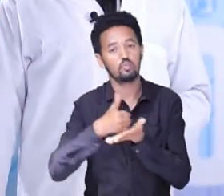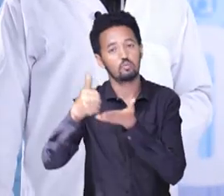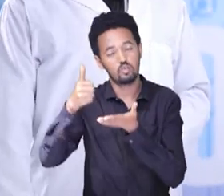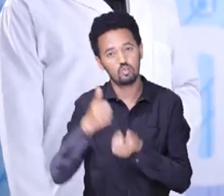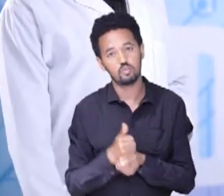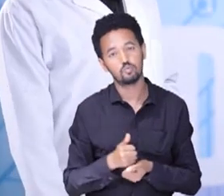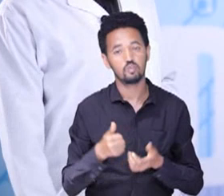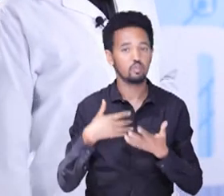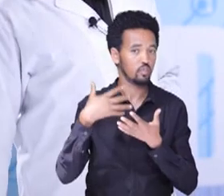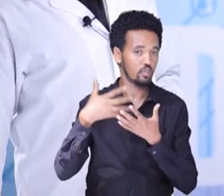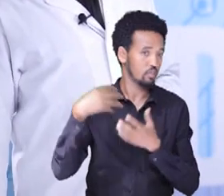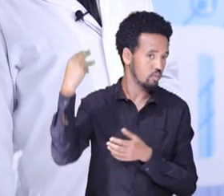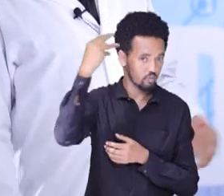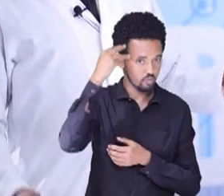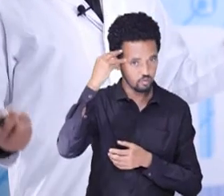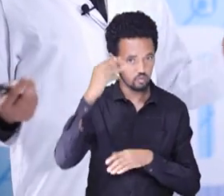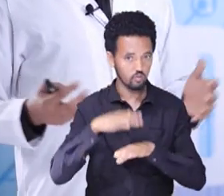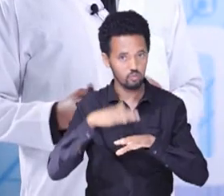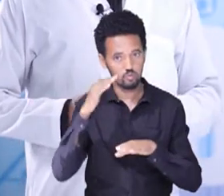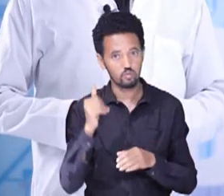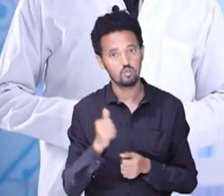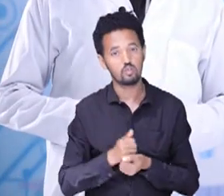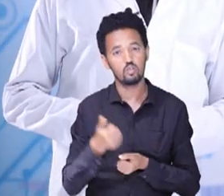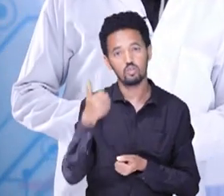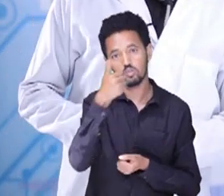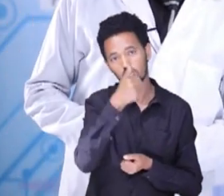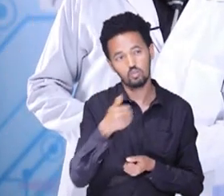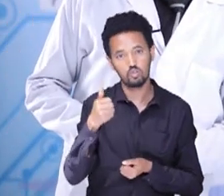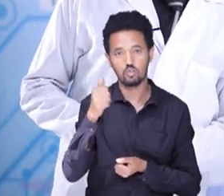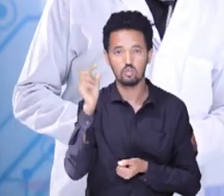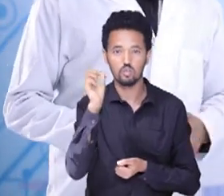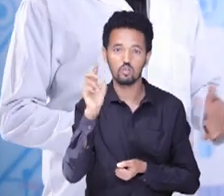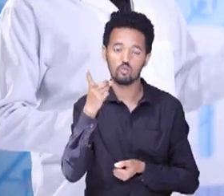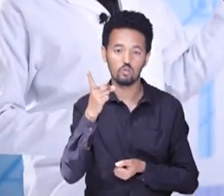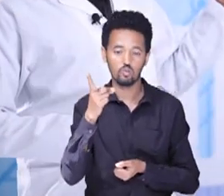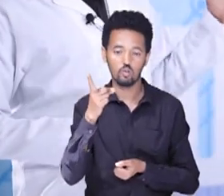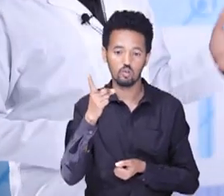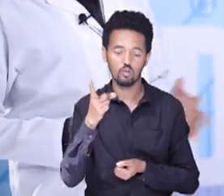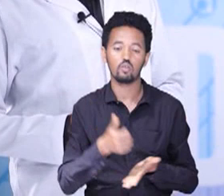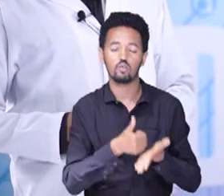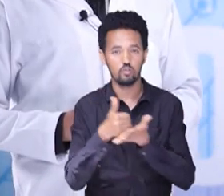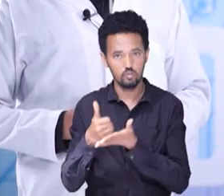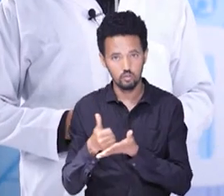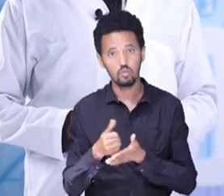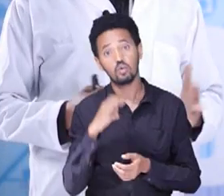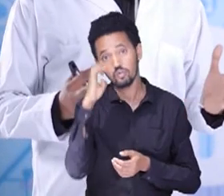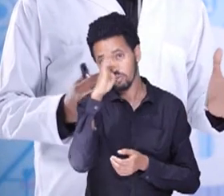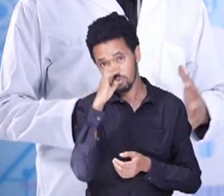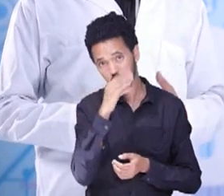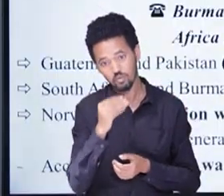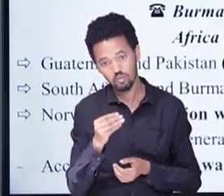became a government-owned. The Ethio-Eritrean Federation and Union. Ethiopia